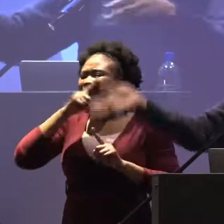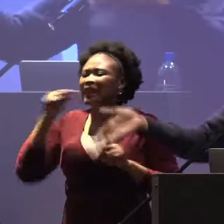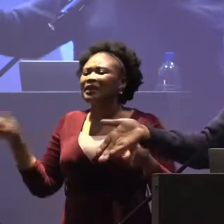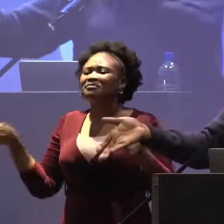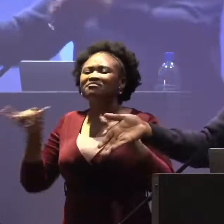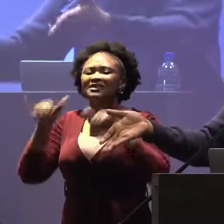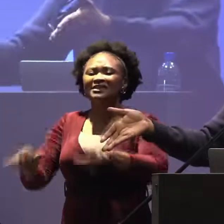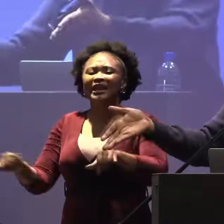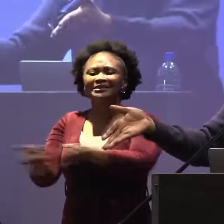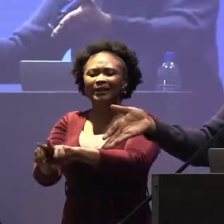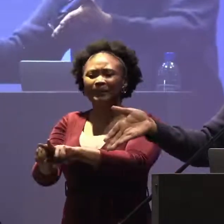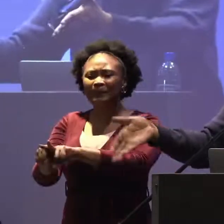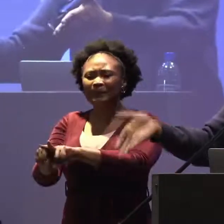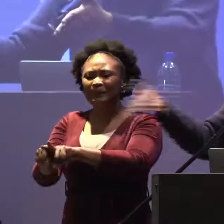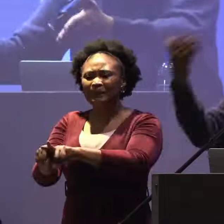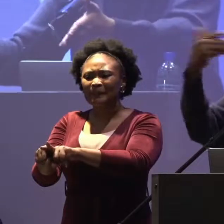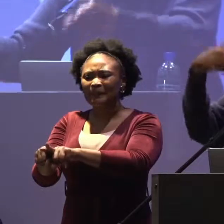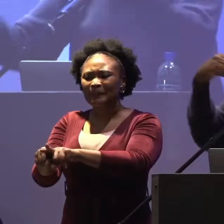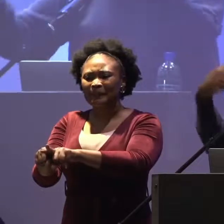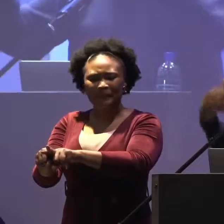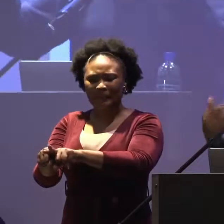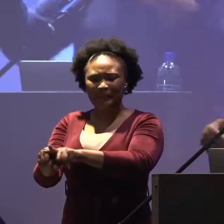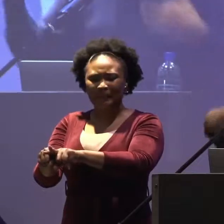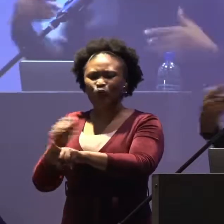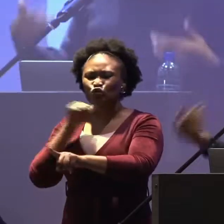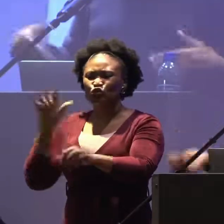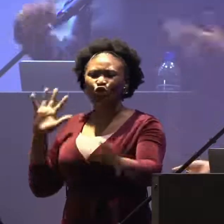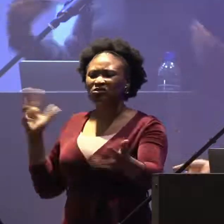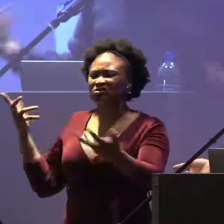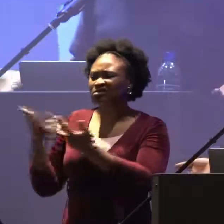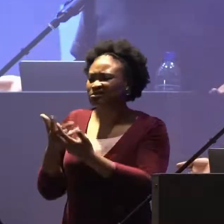same, not